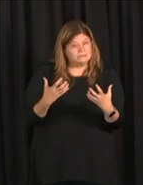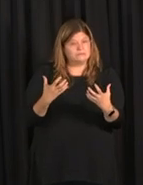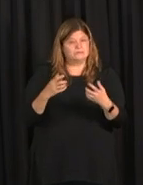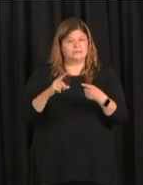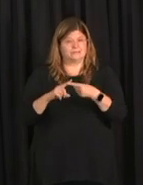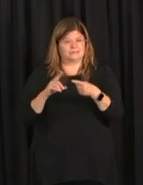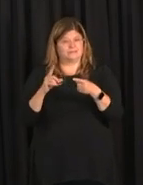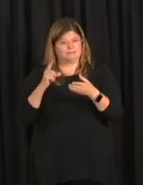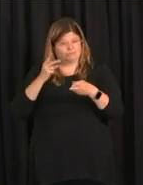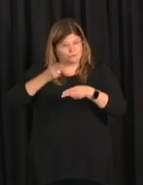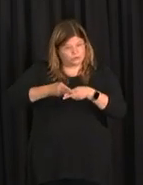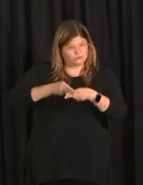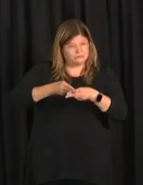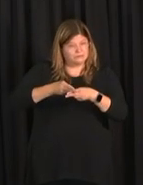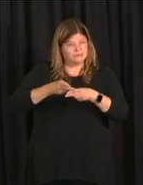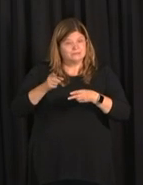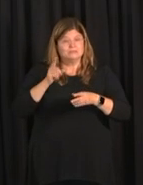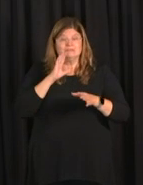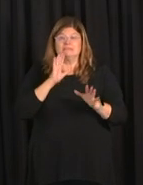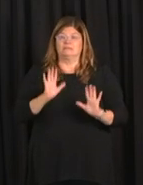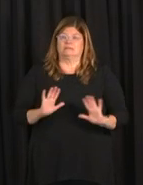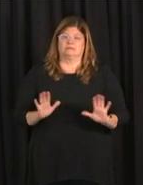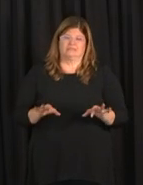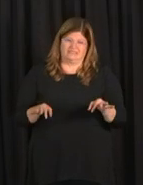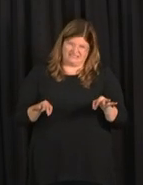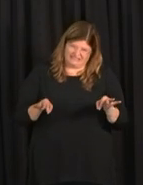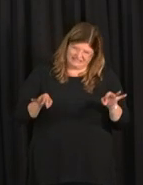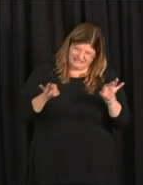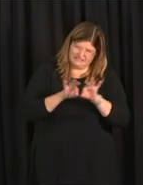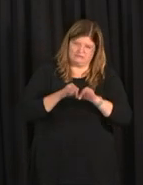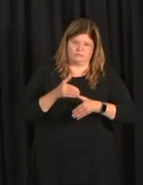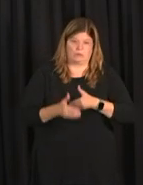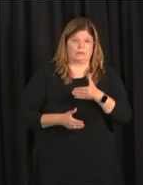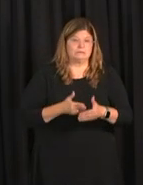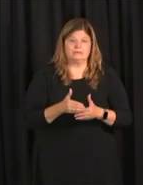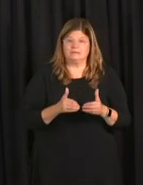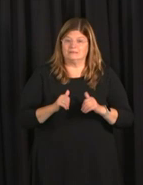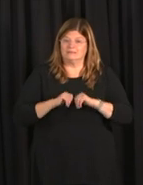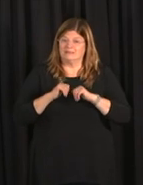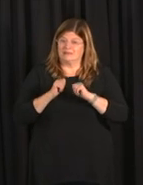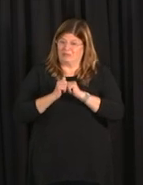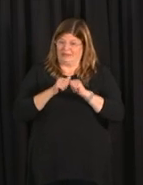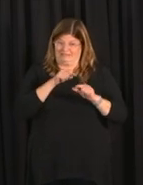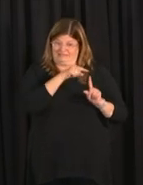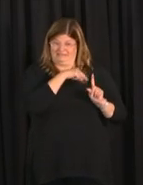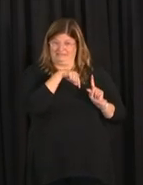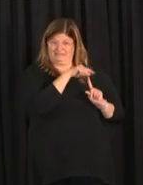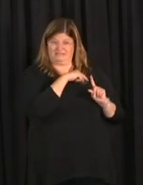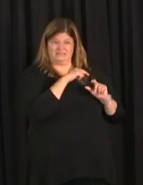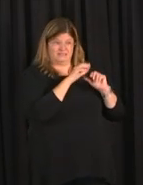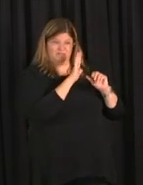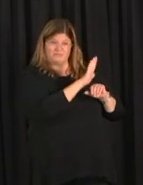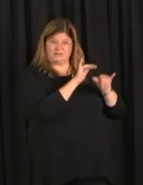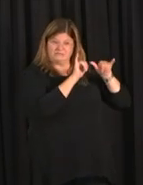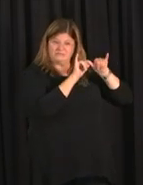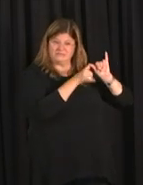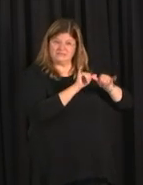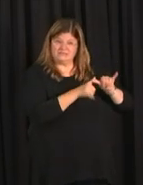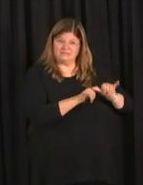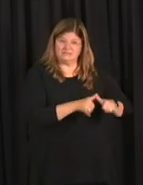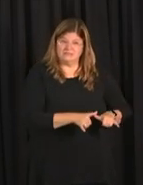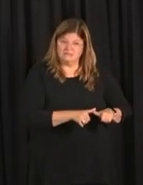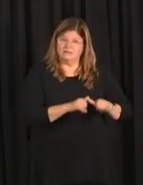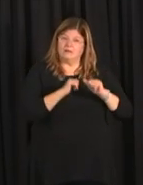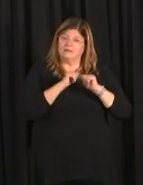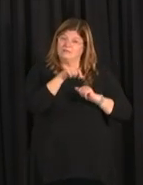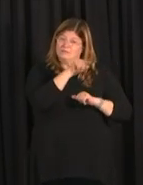sensitized to. It's really important if we want to make progress on our contact tracing metrics that people